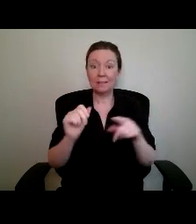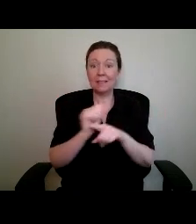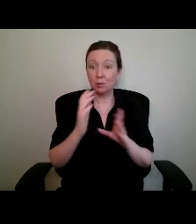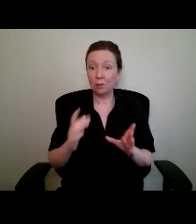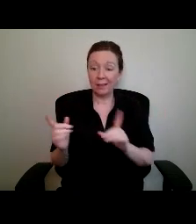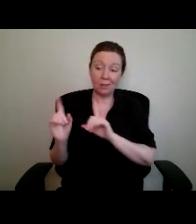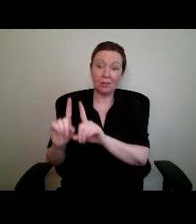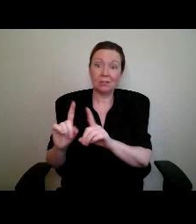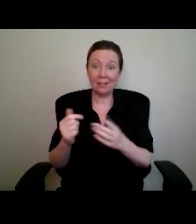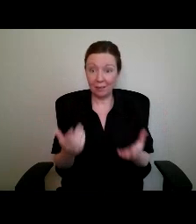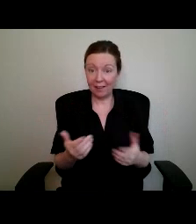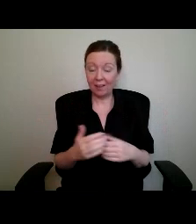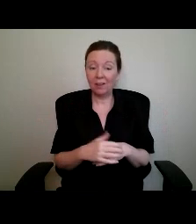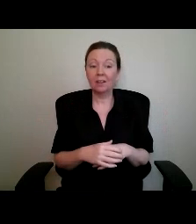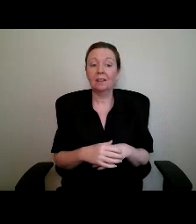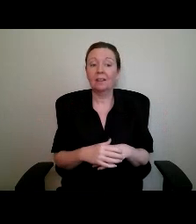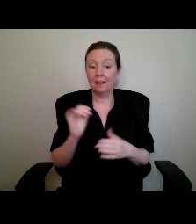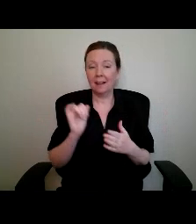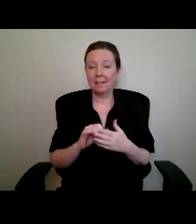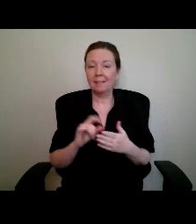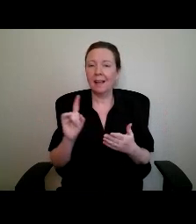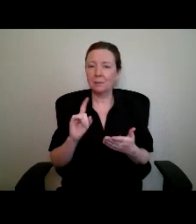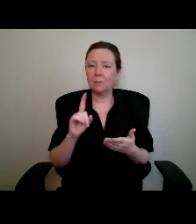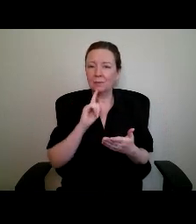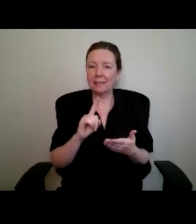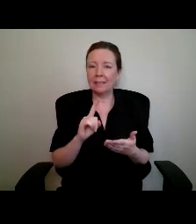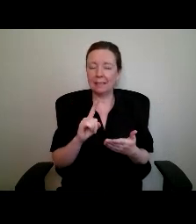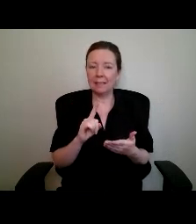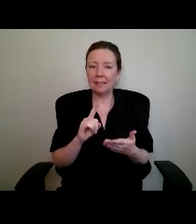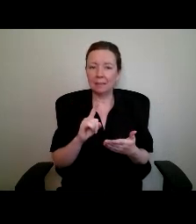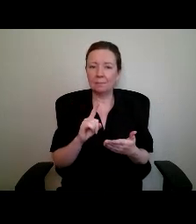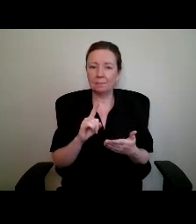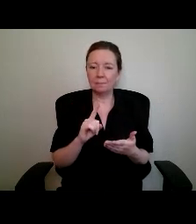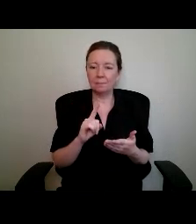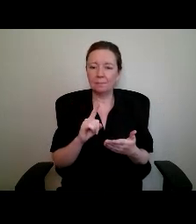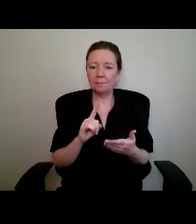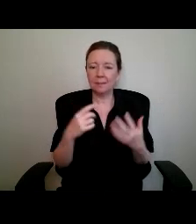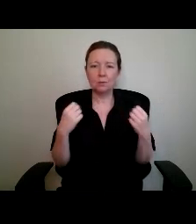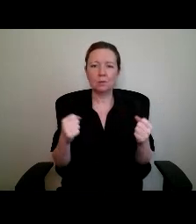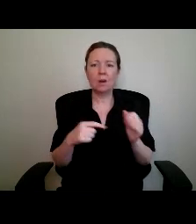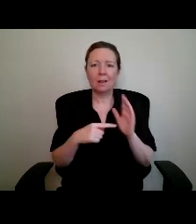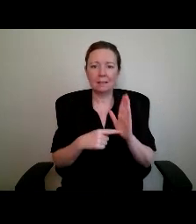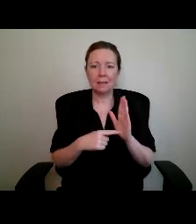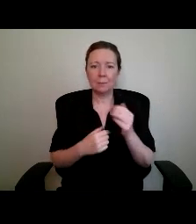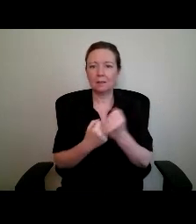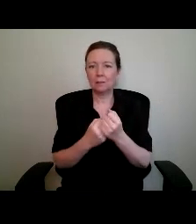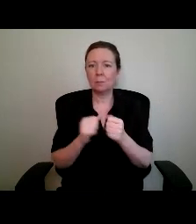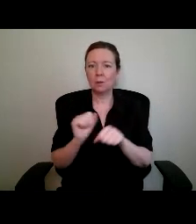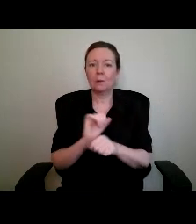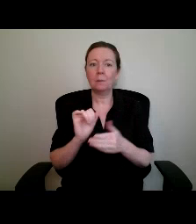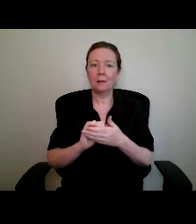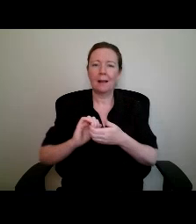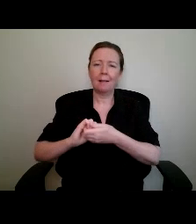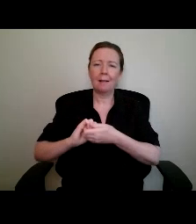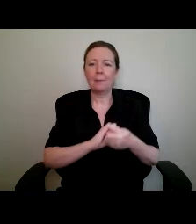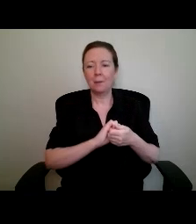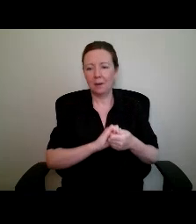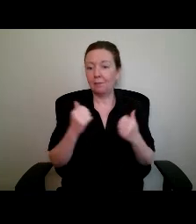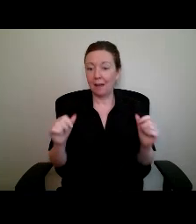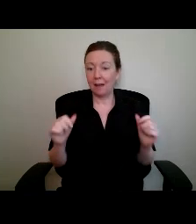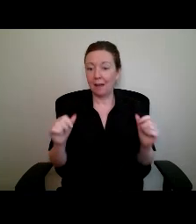there. And that's where it's a really strong example in supported employment of that collaborative effort